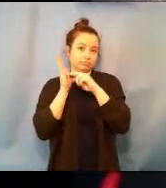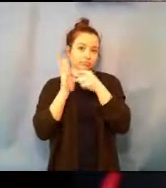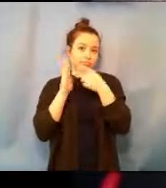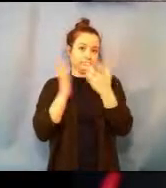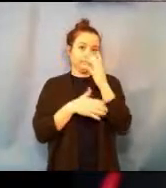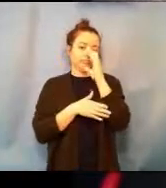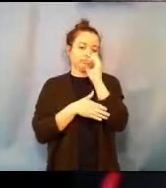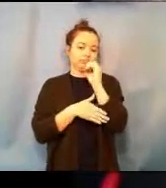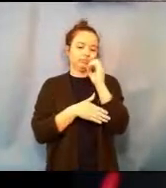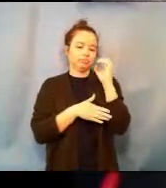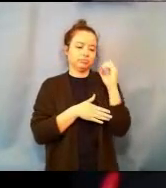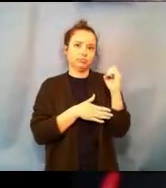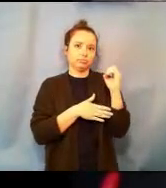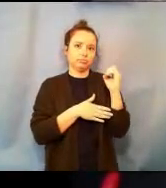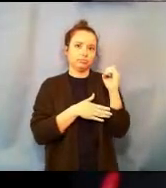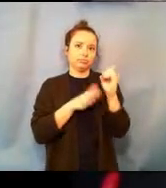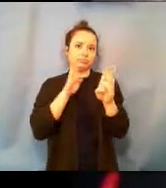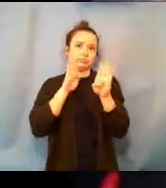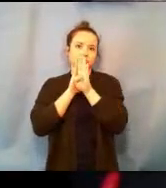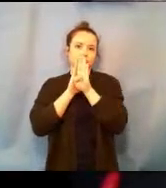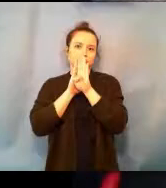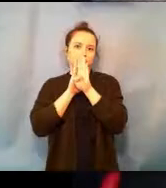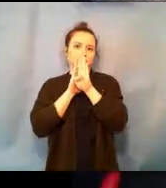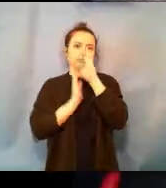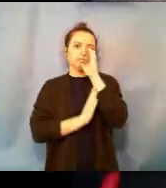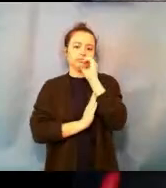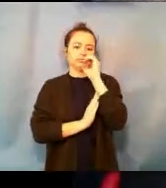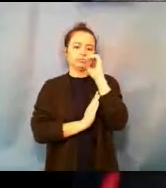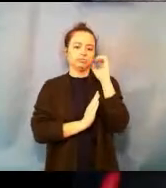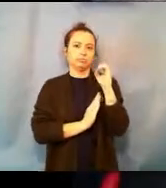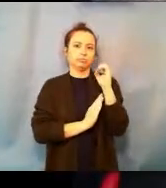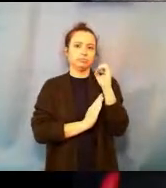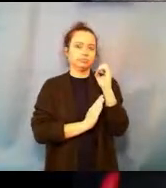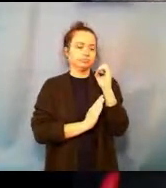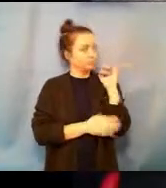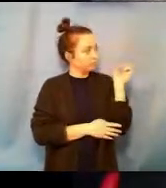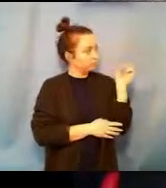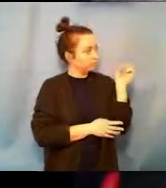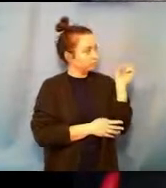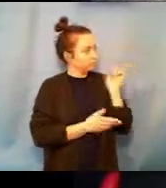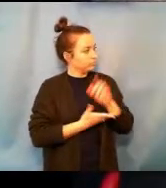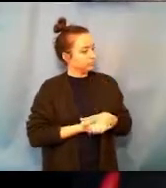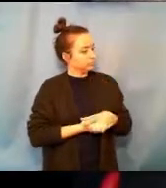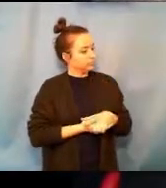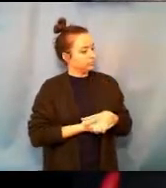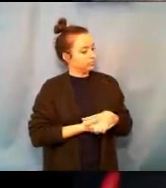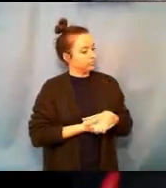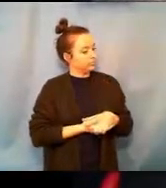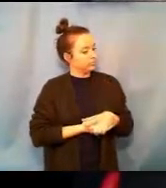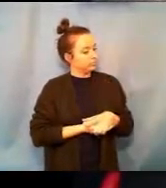When it's pointing to the 12, I know that it starts over and it's 0 or o'clock. So I'm going to say